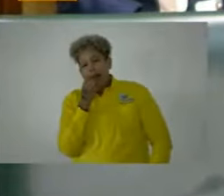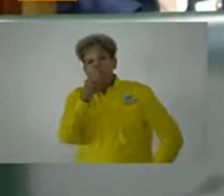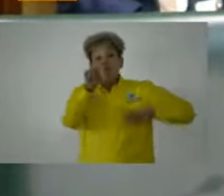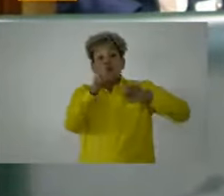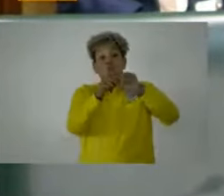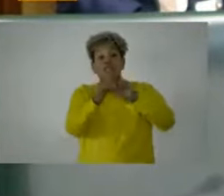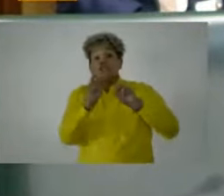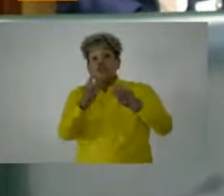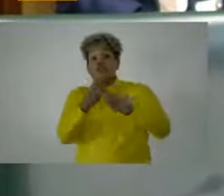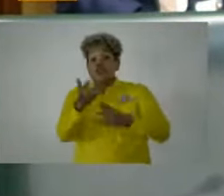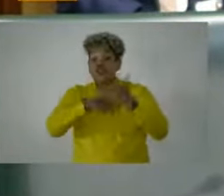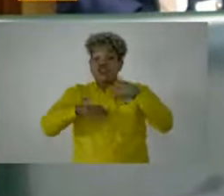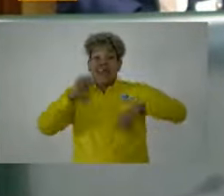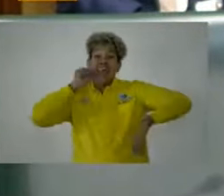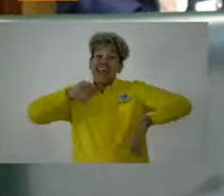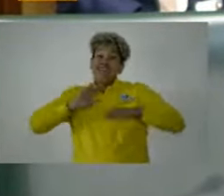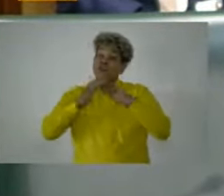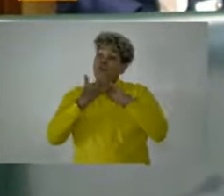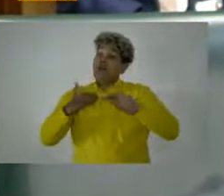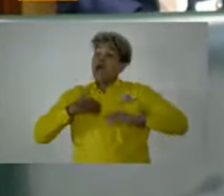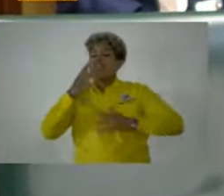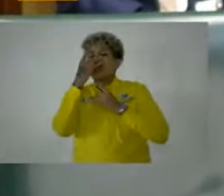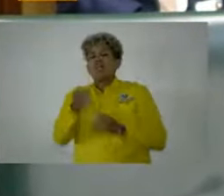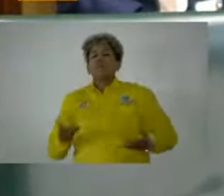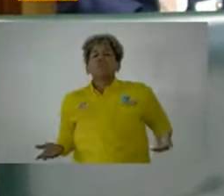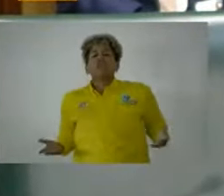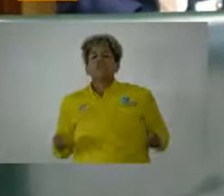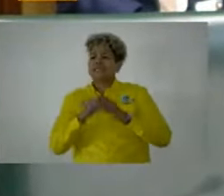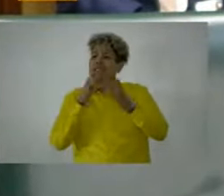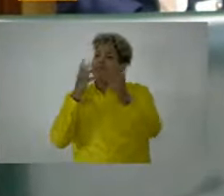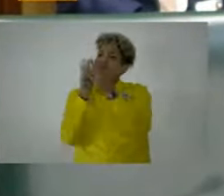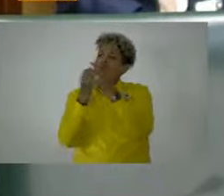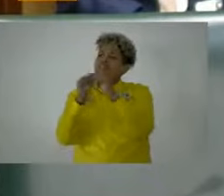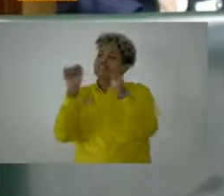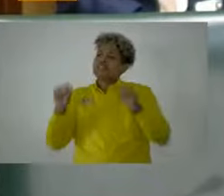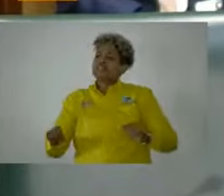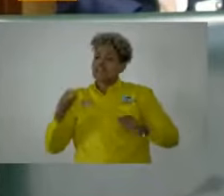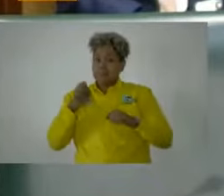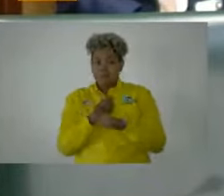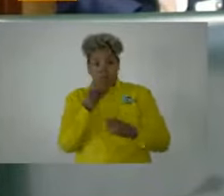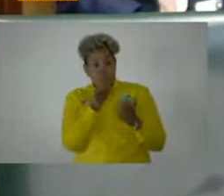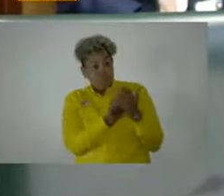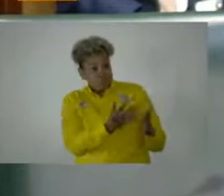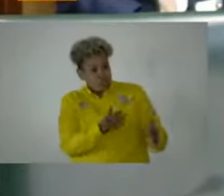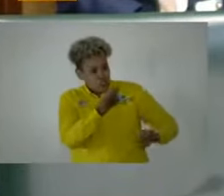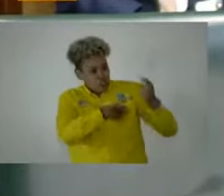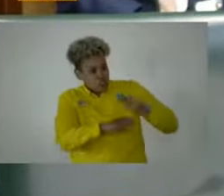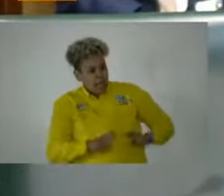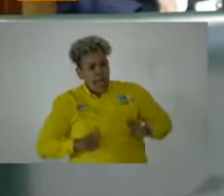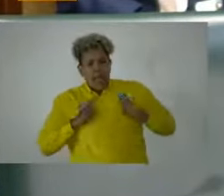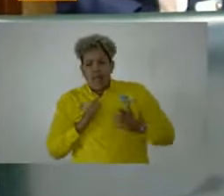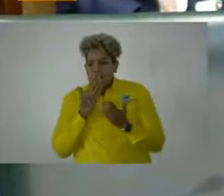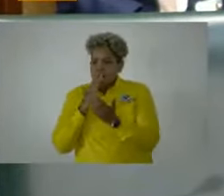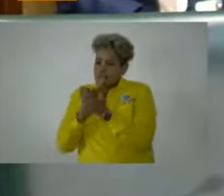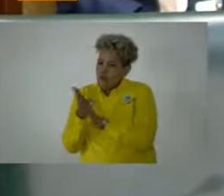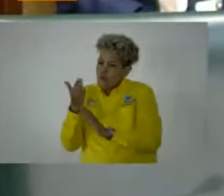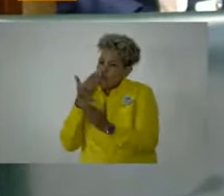When they return to society, every Jamaican has an interest in a prison system that rehabilitates prisoners and makes them productive